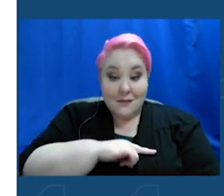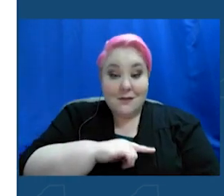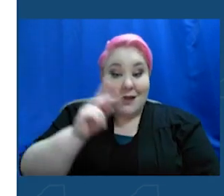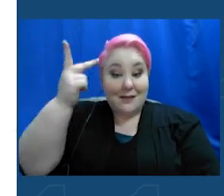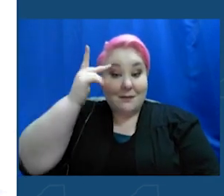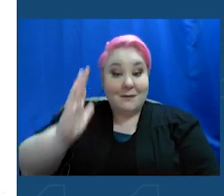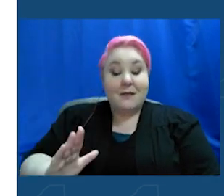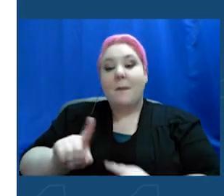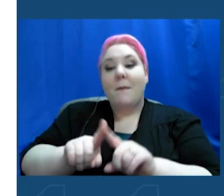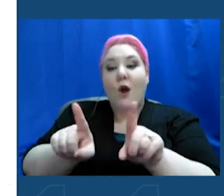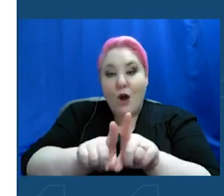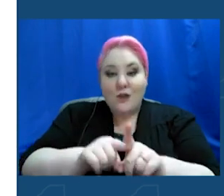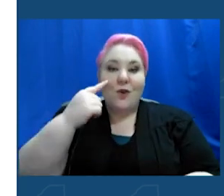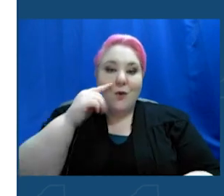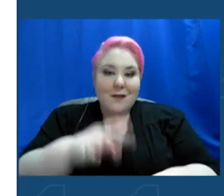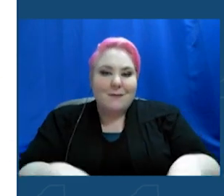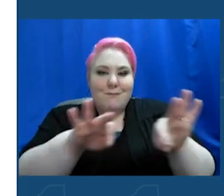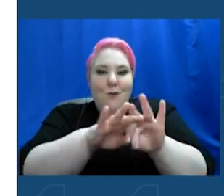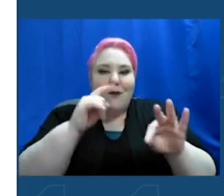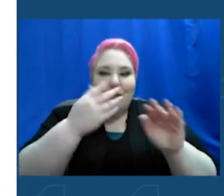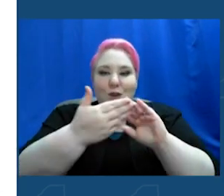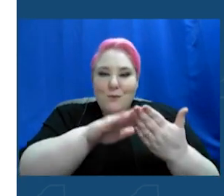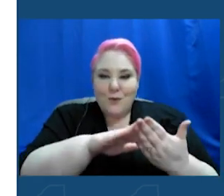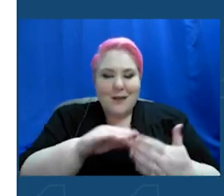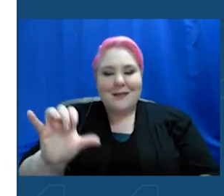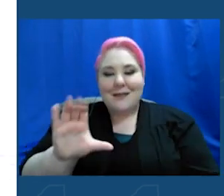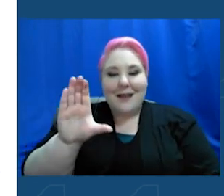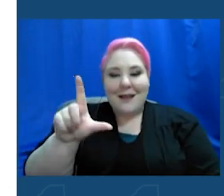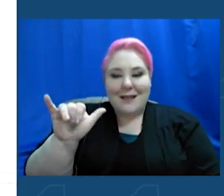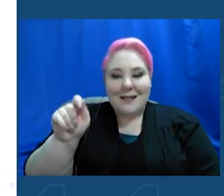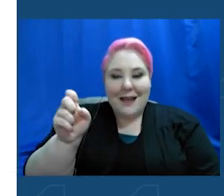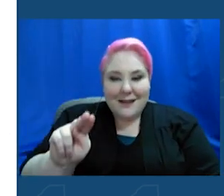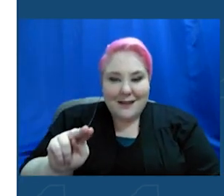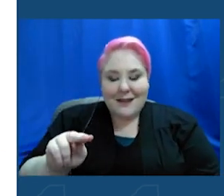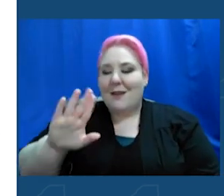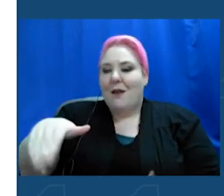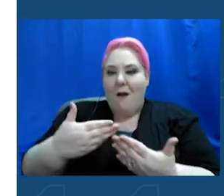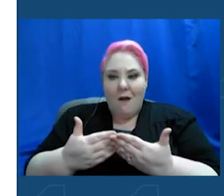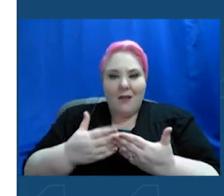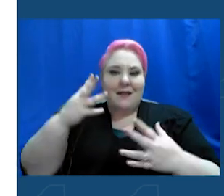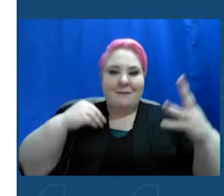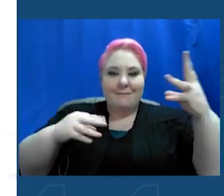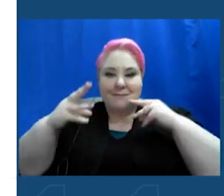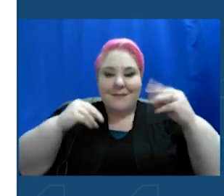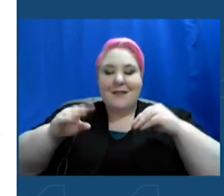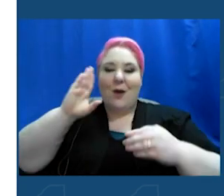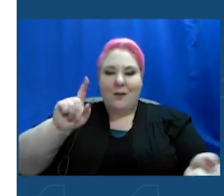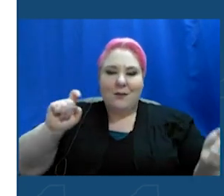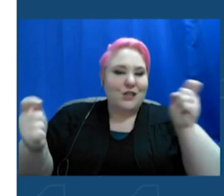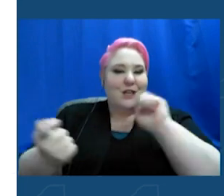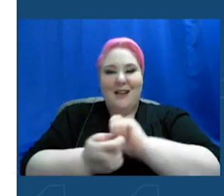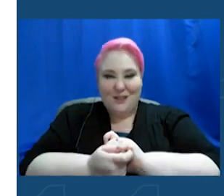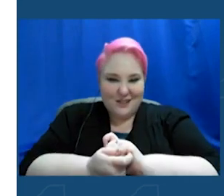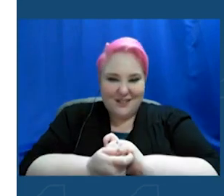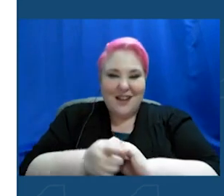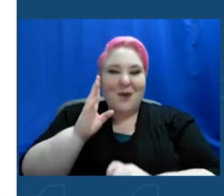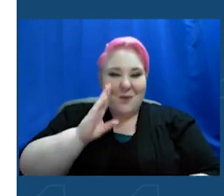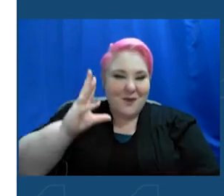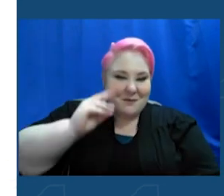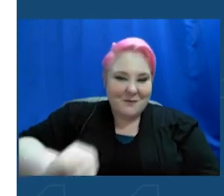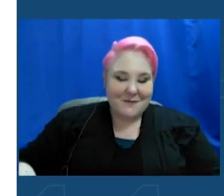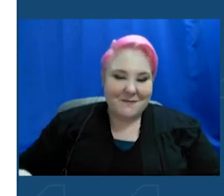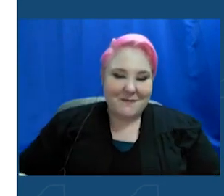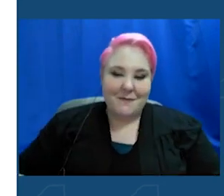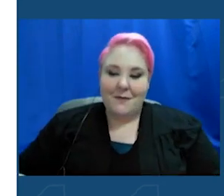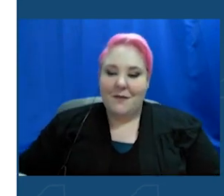communities like Clayton, or like any of the communities that are beset by all these changes that we're seeing. $400 million in an